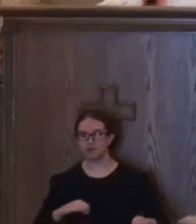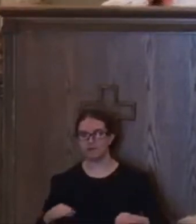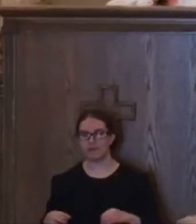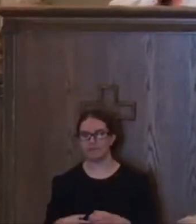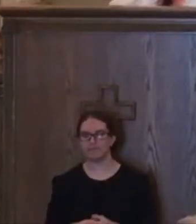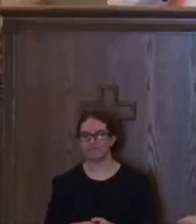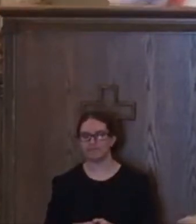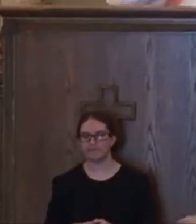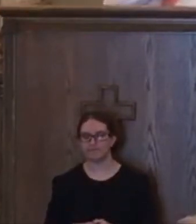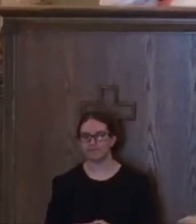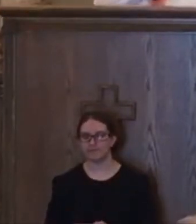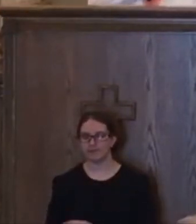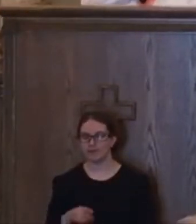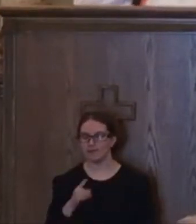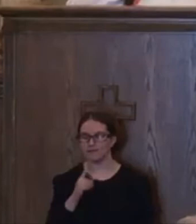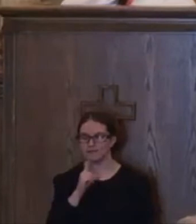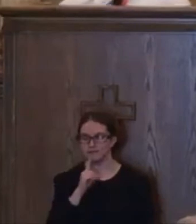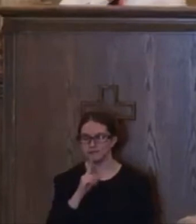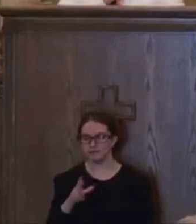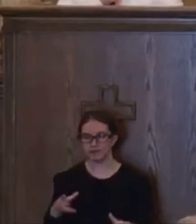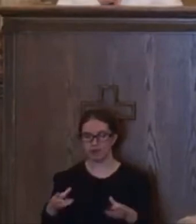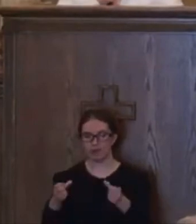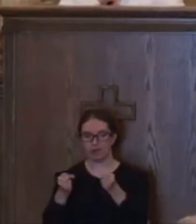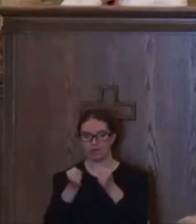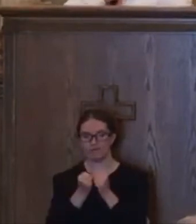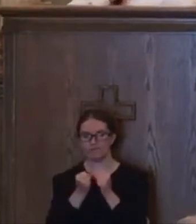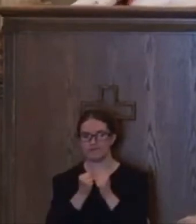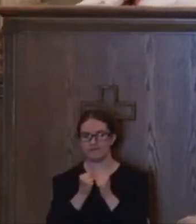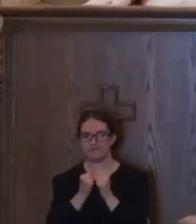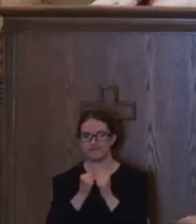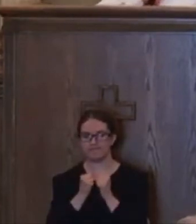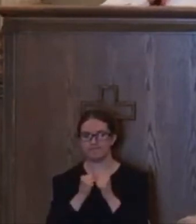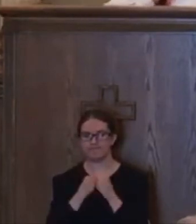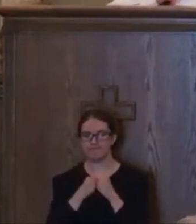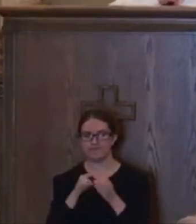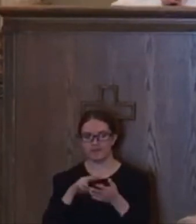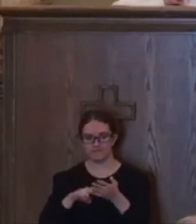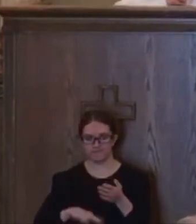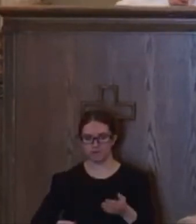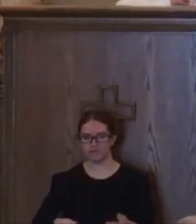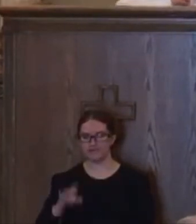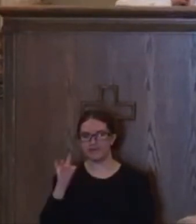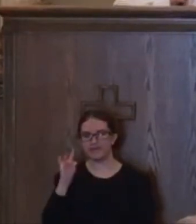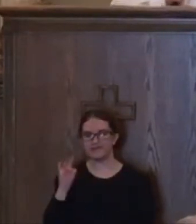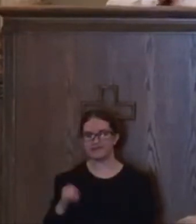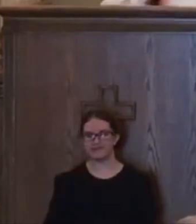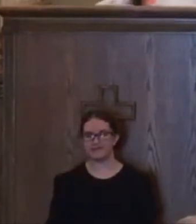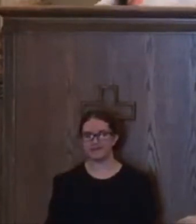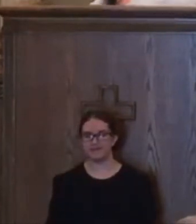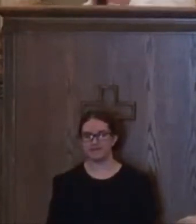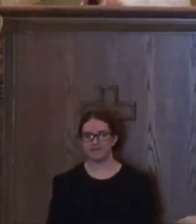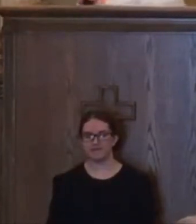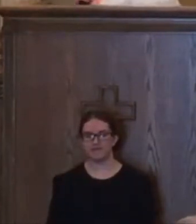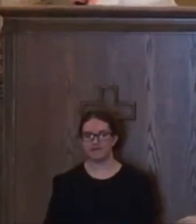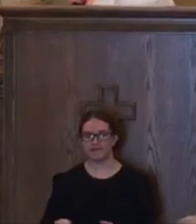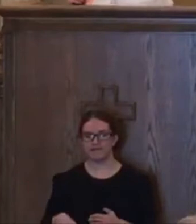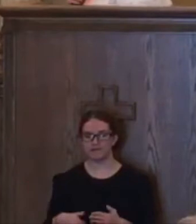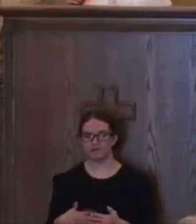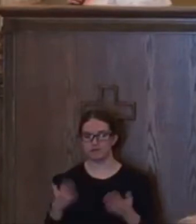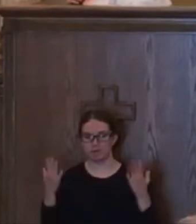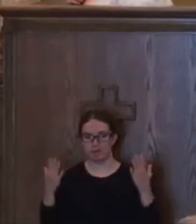Amen. But what really gets a hold of me in verse 8 is after all